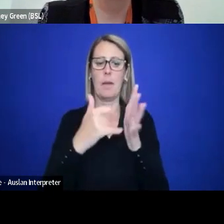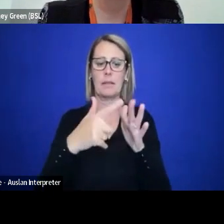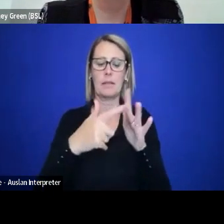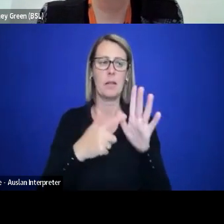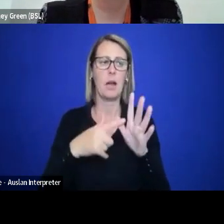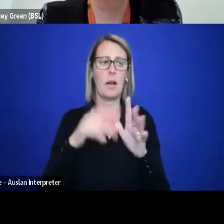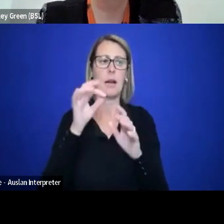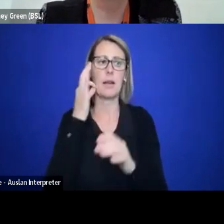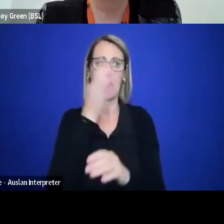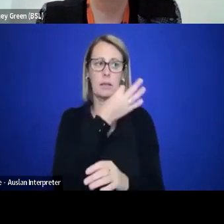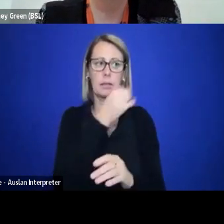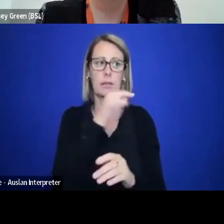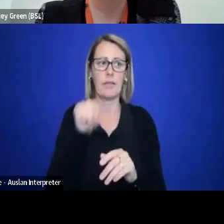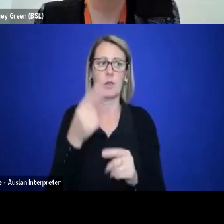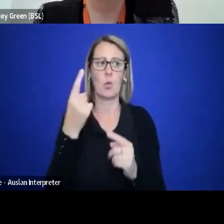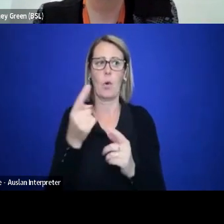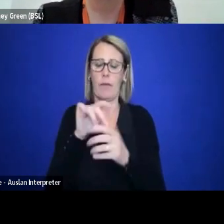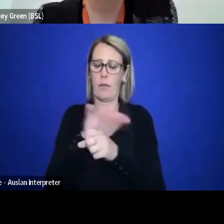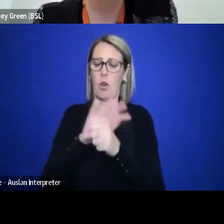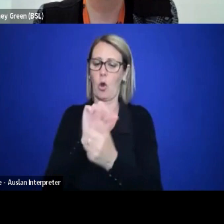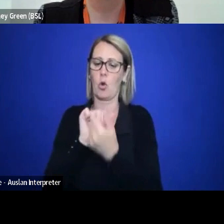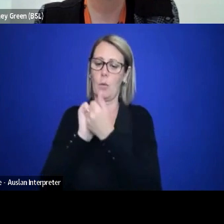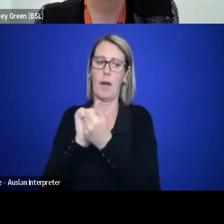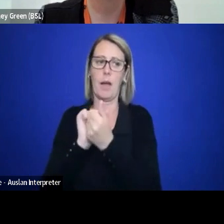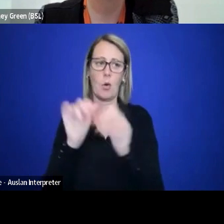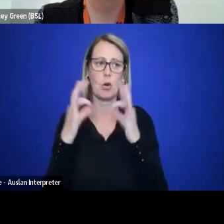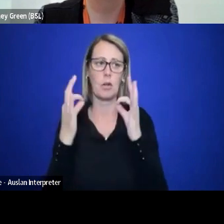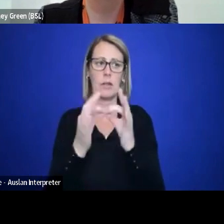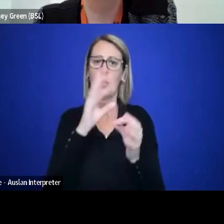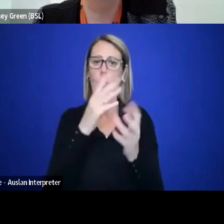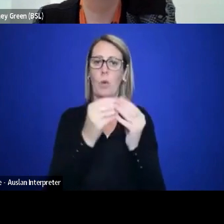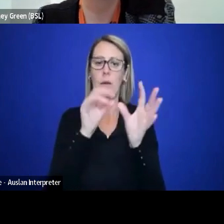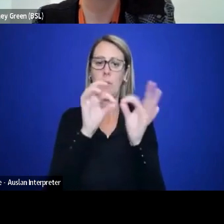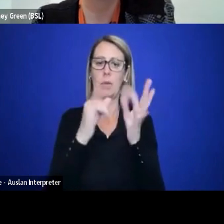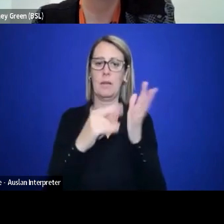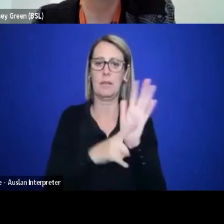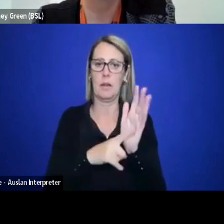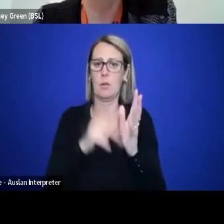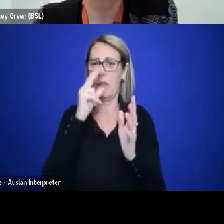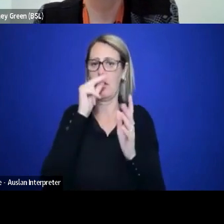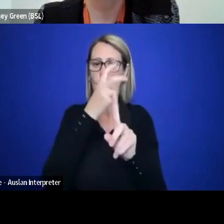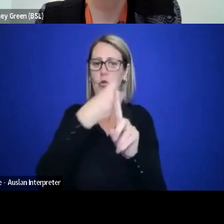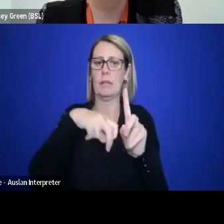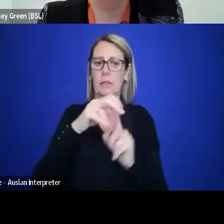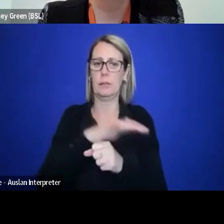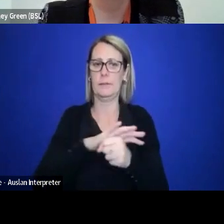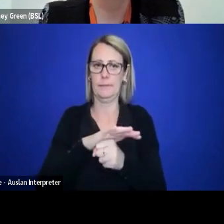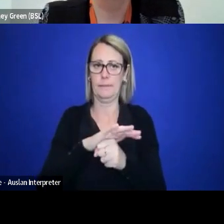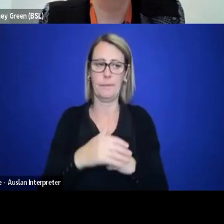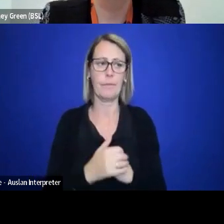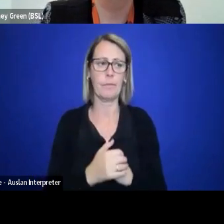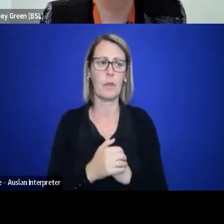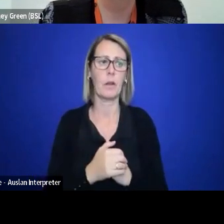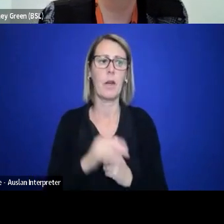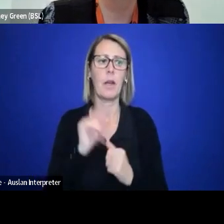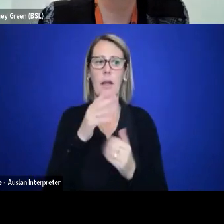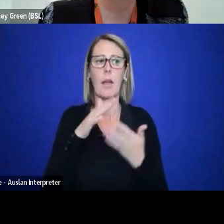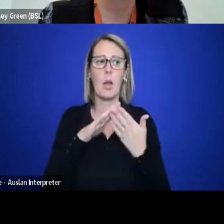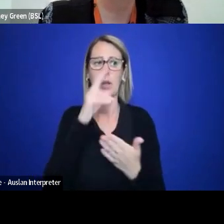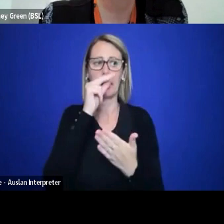St Laurence's local partner organisations in the Youth Transition Support Program, which helps young people